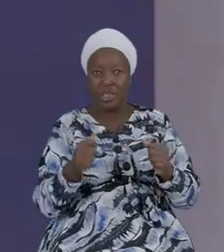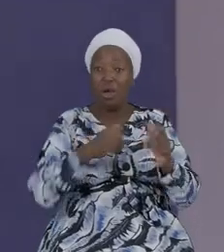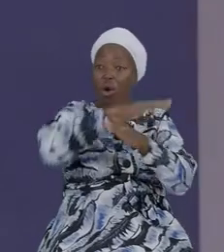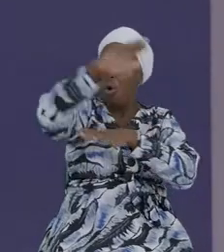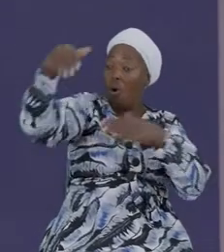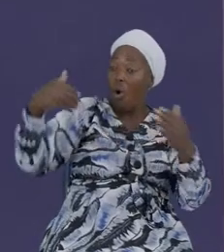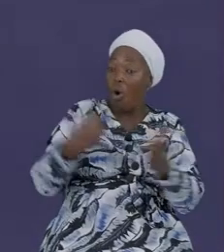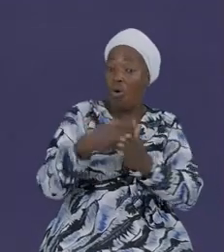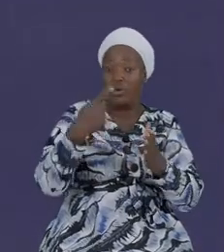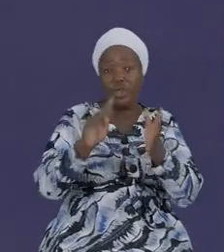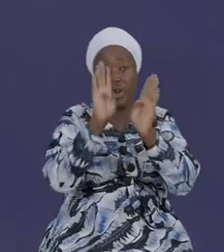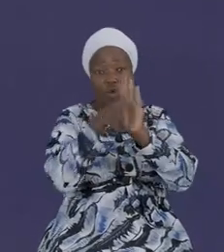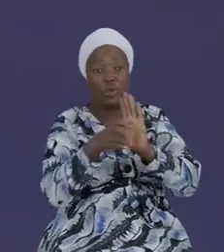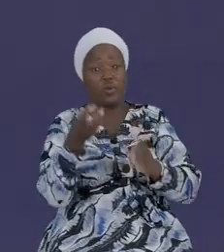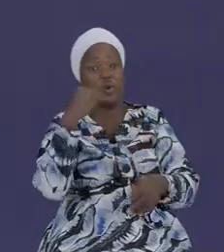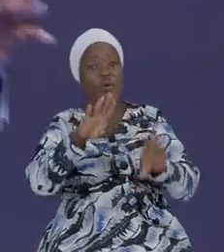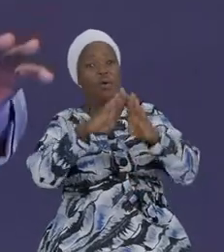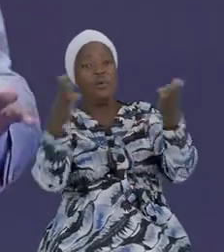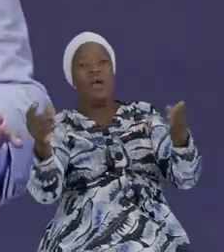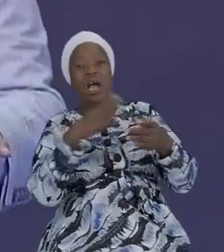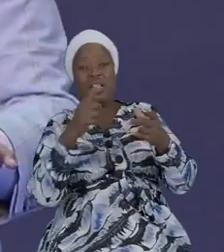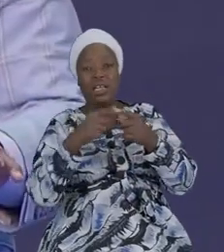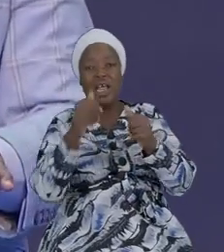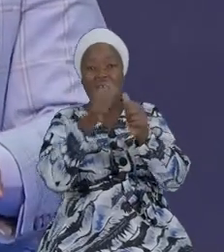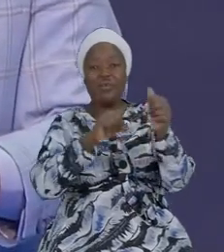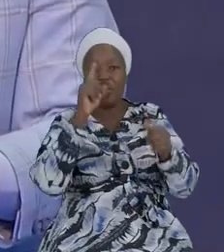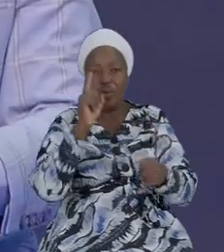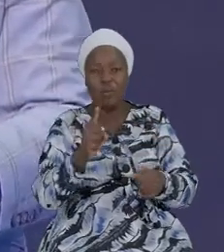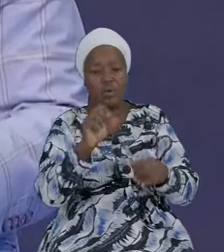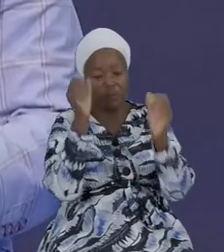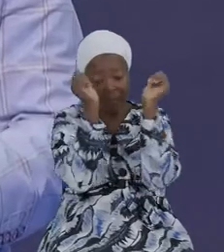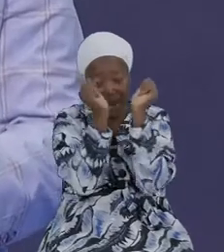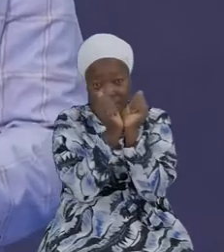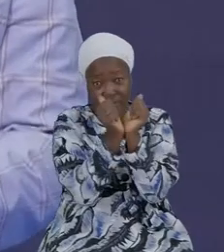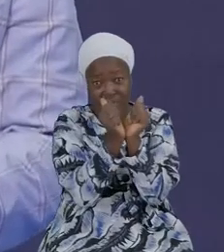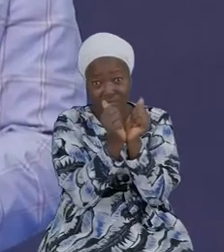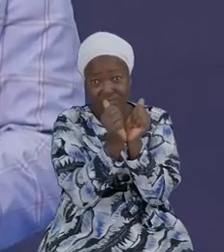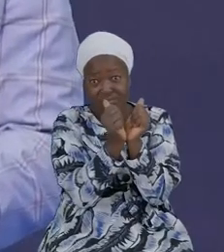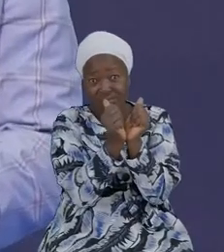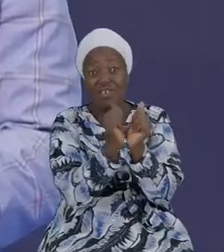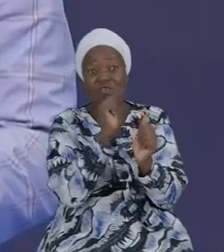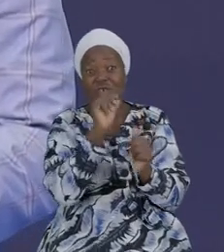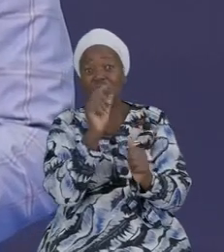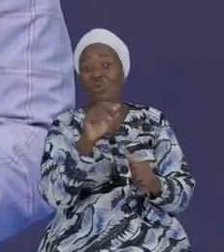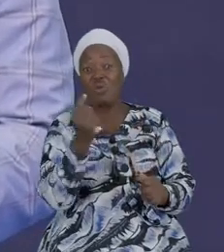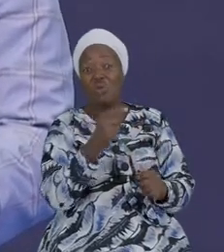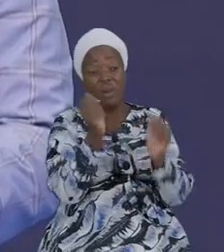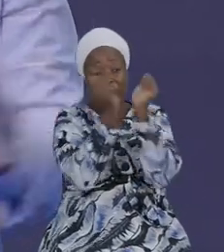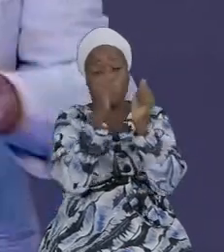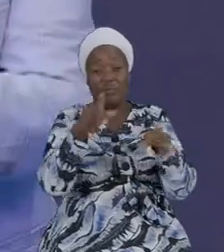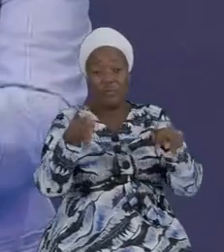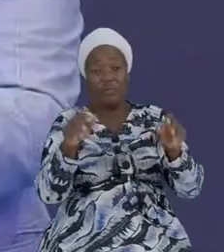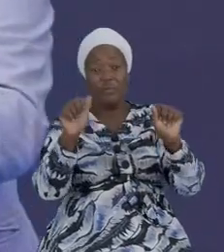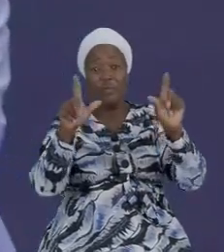the doors were opened, and everyone's bands, not only the bands of Paul and the bands